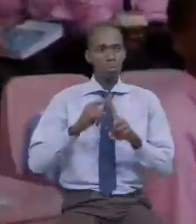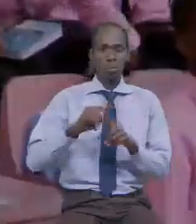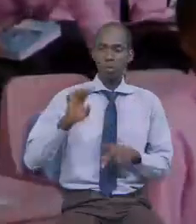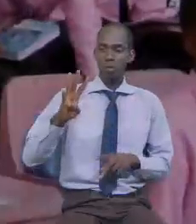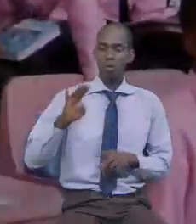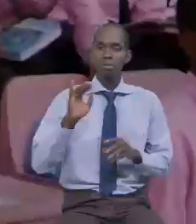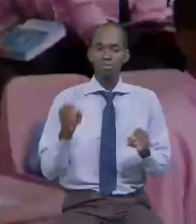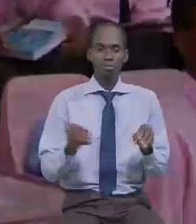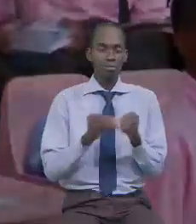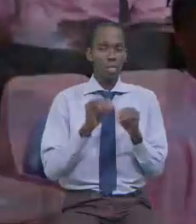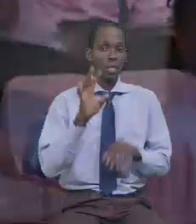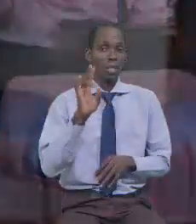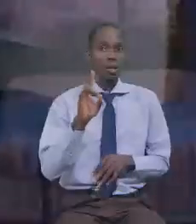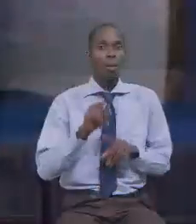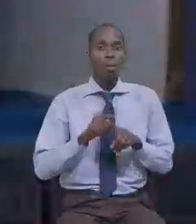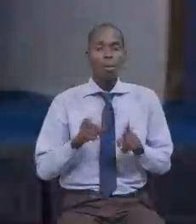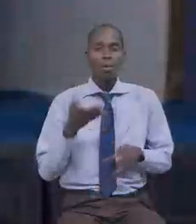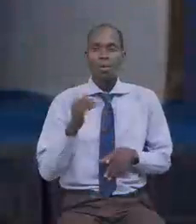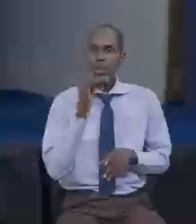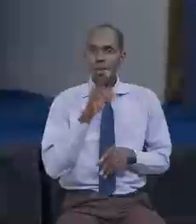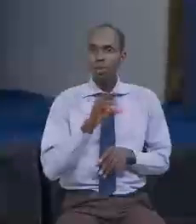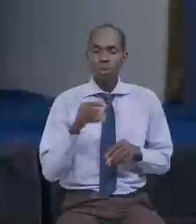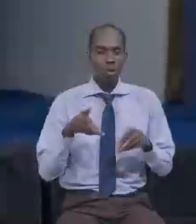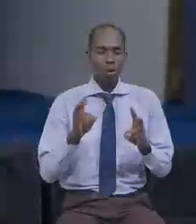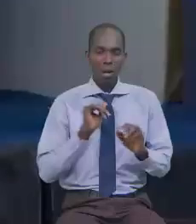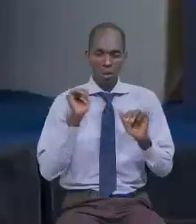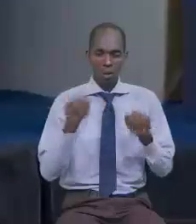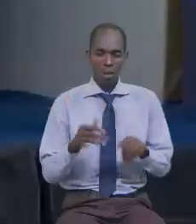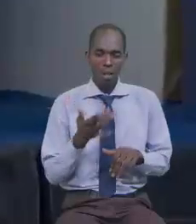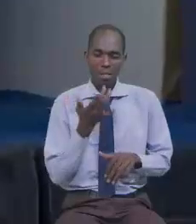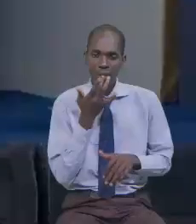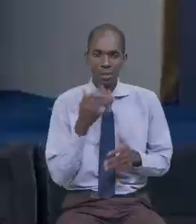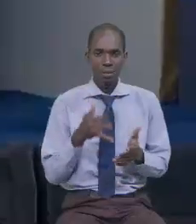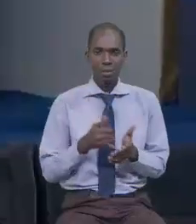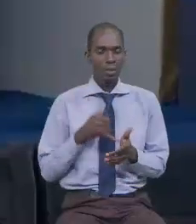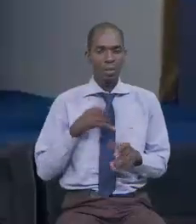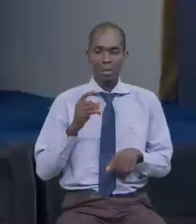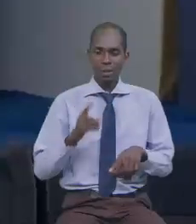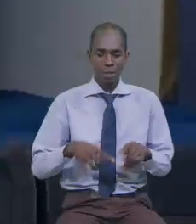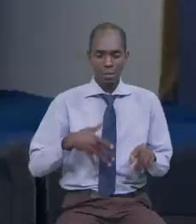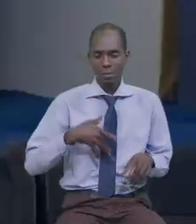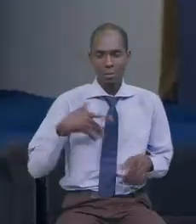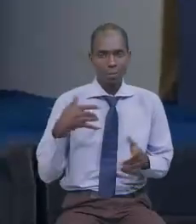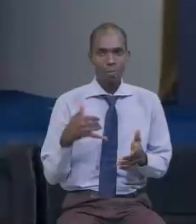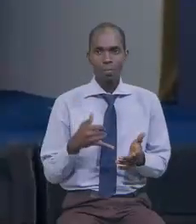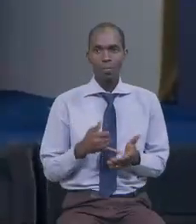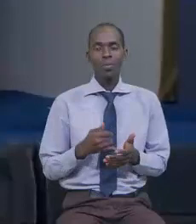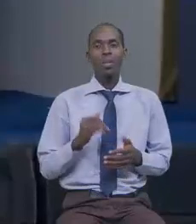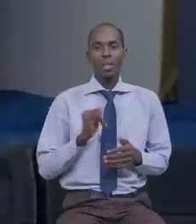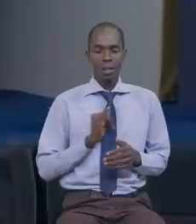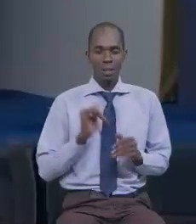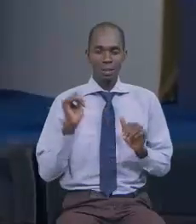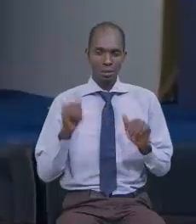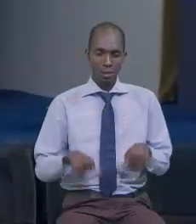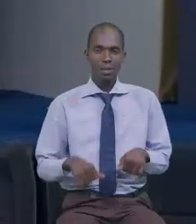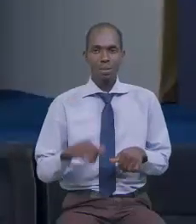3 + 4 = 7, but there's no way I can taste that, I can feel that, I can experience that.